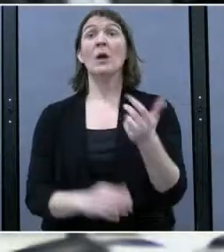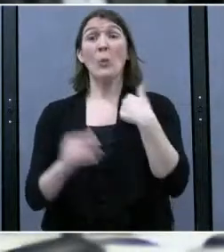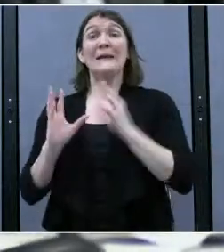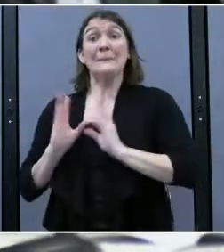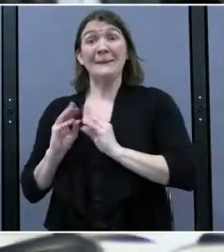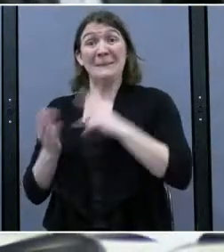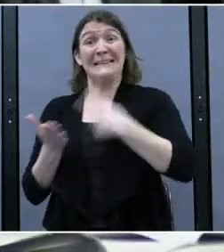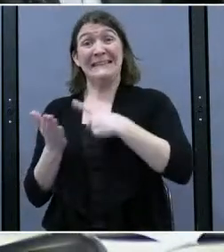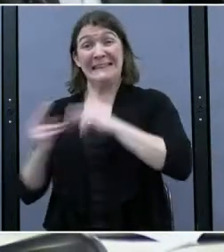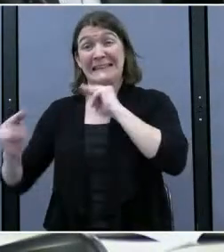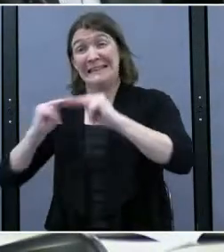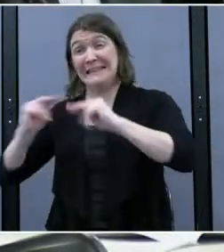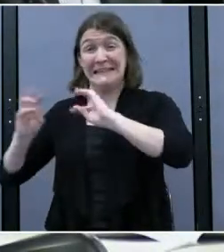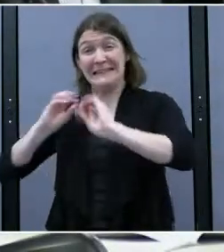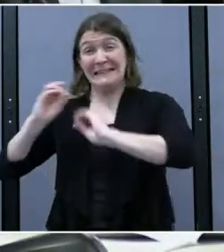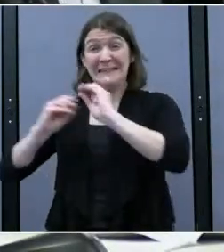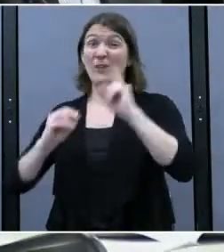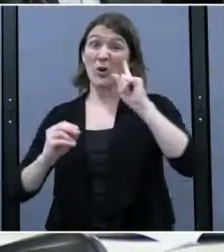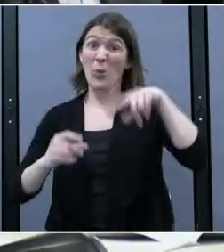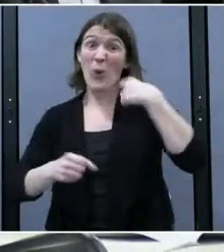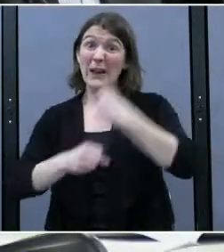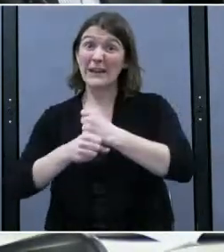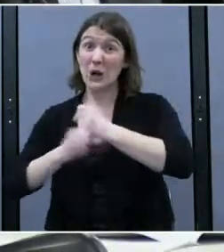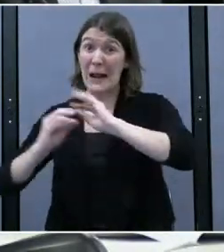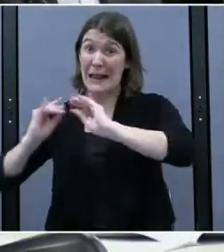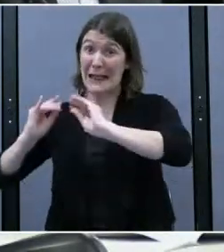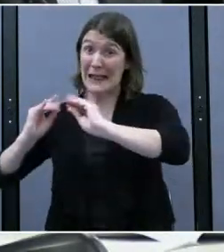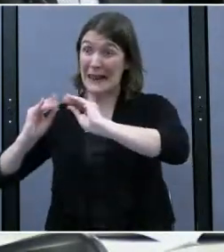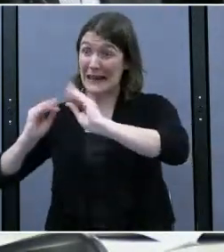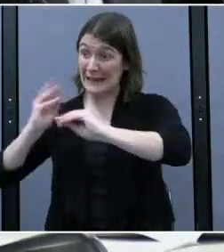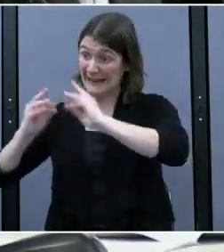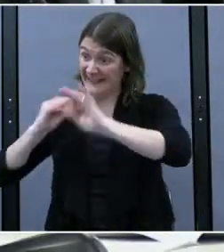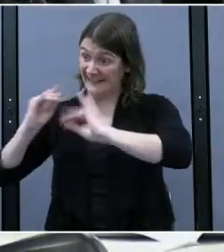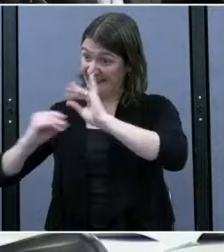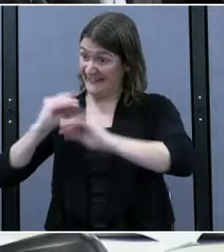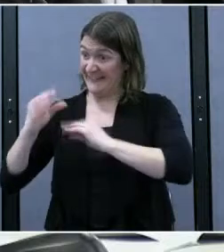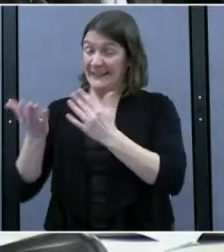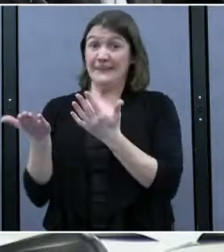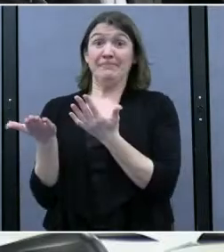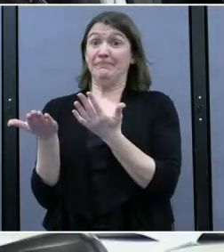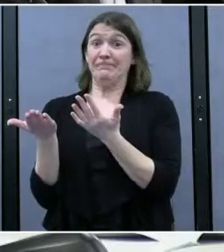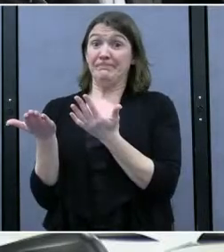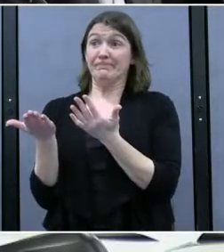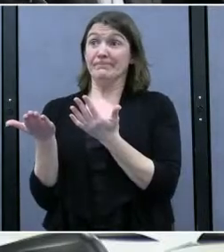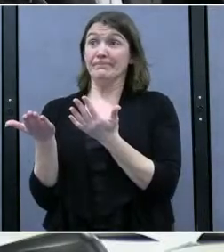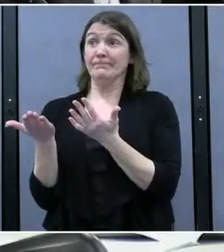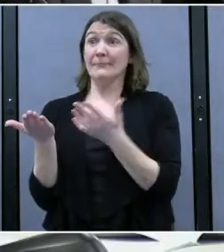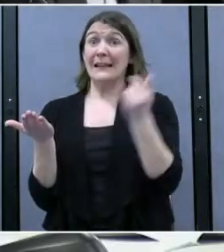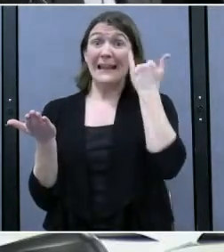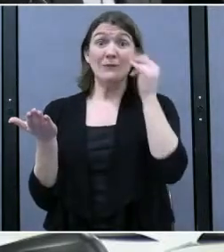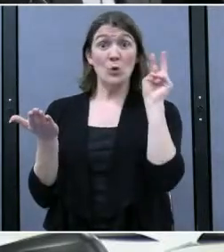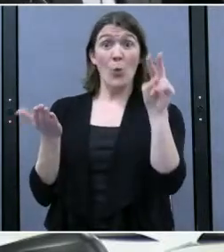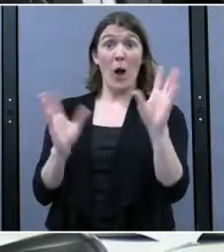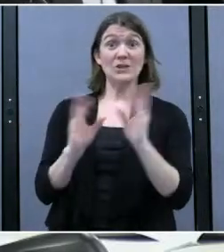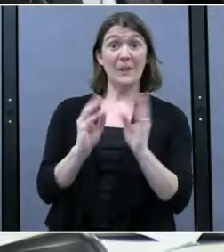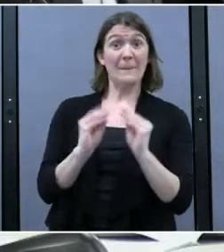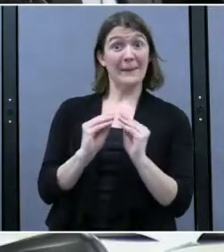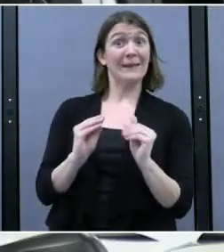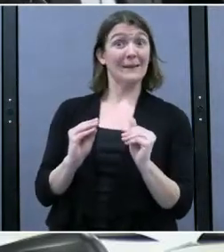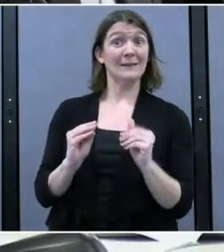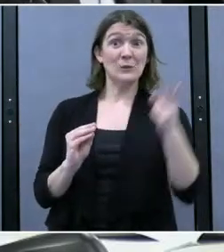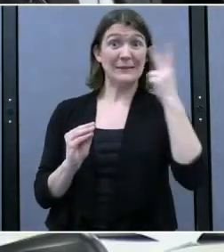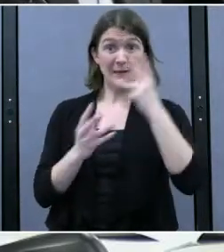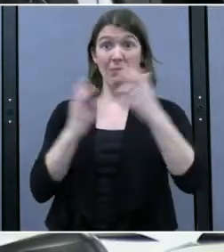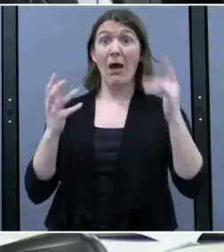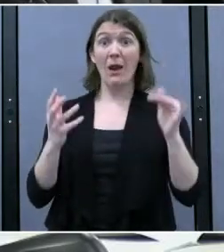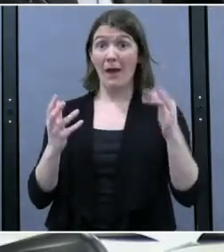meetings on it during the year, and certainly somebody watching some of those meetings would have seen lots